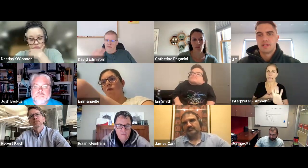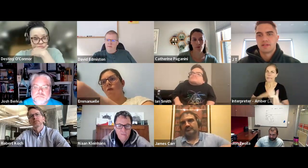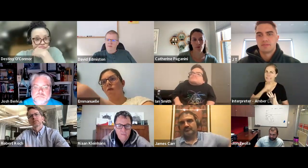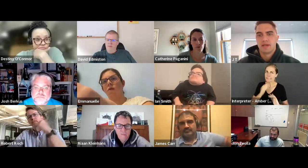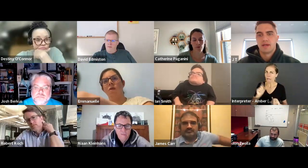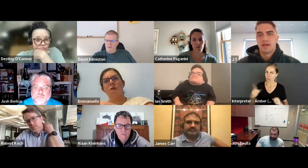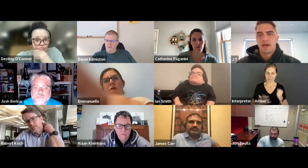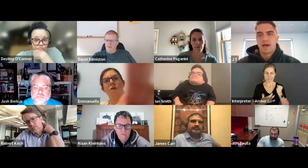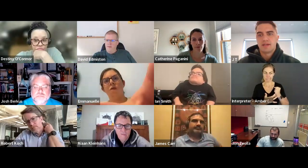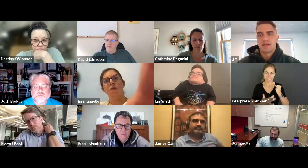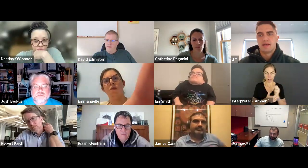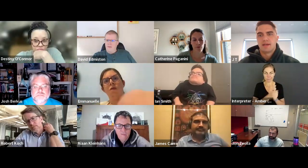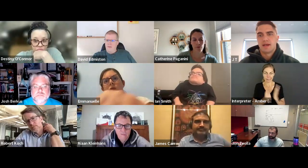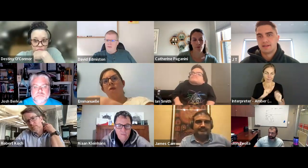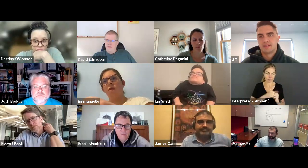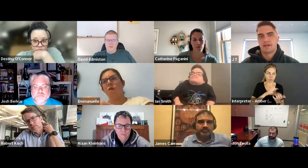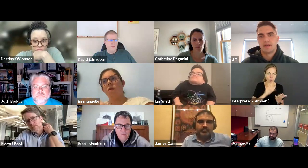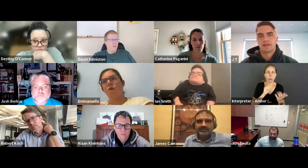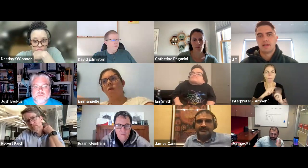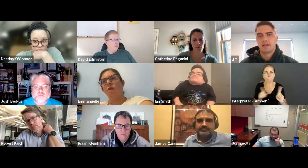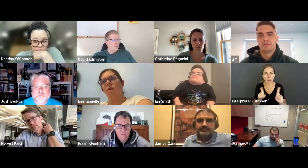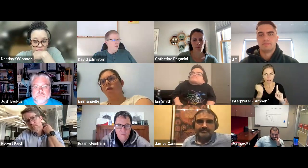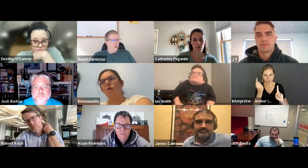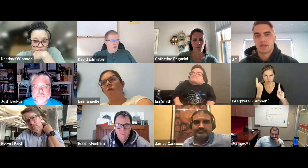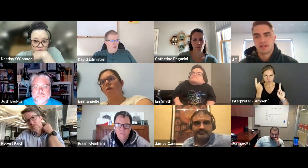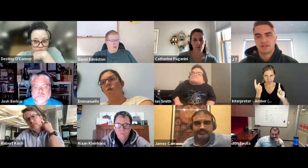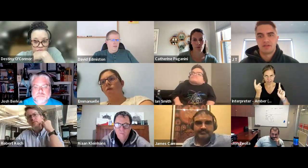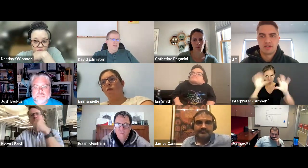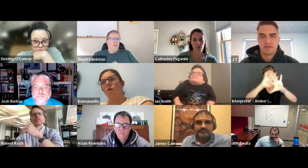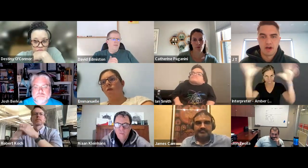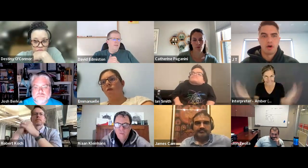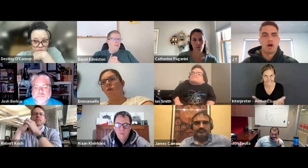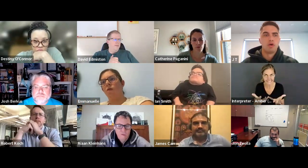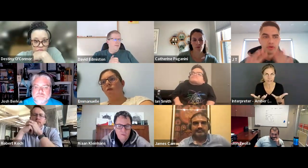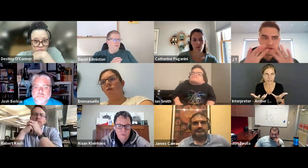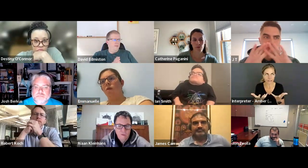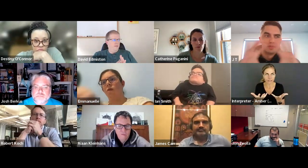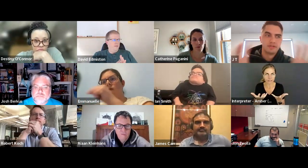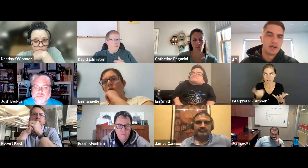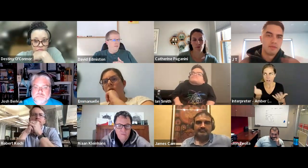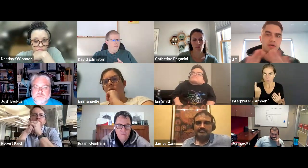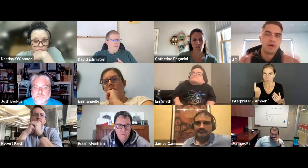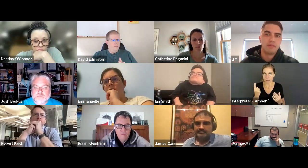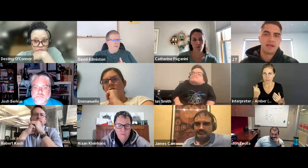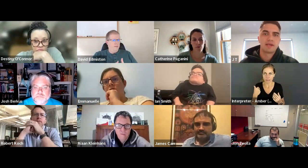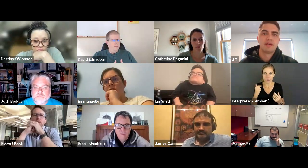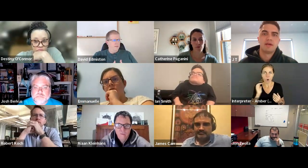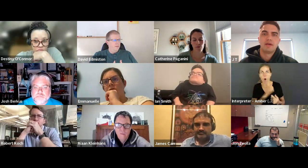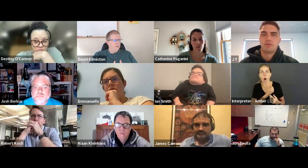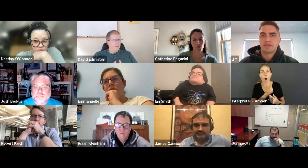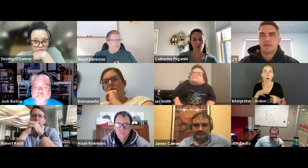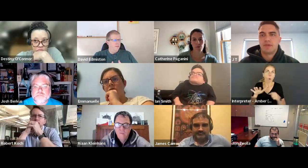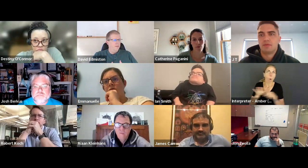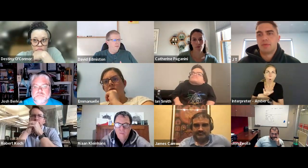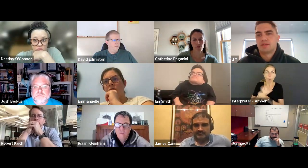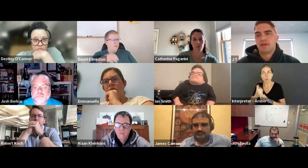skill sets, but understanding holistically in consideration of our whole order or entire Māori well-being,